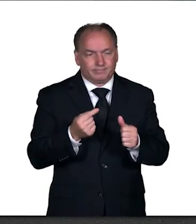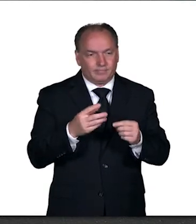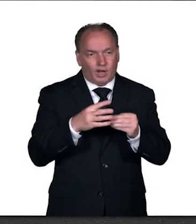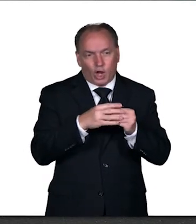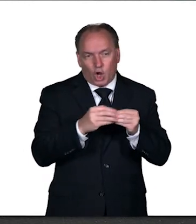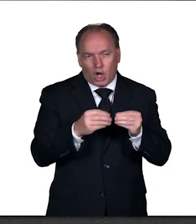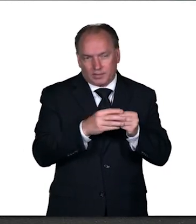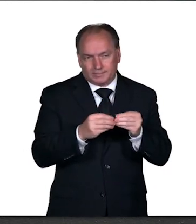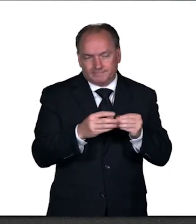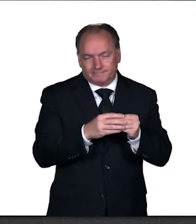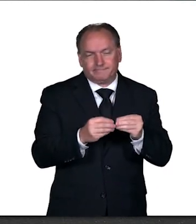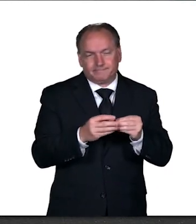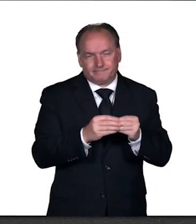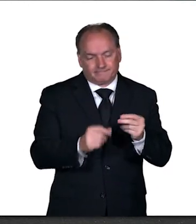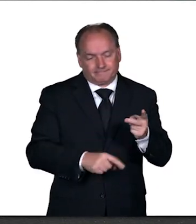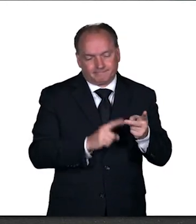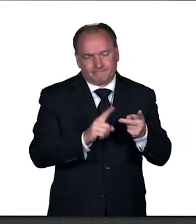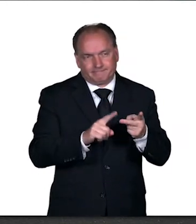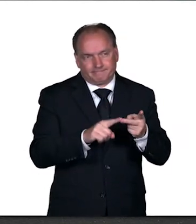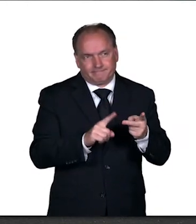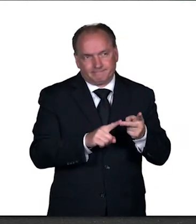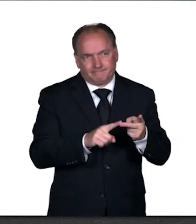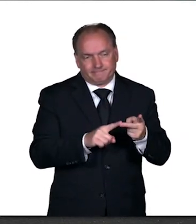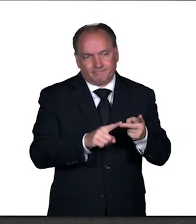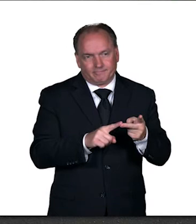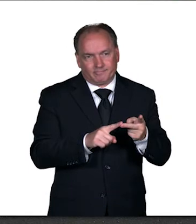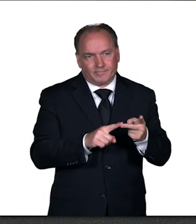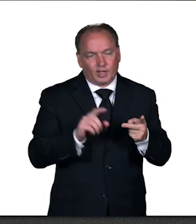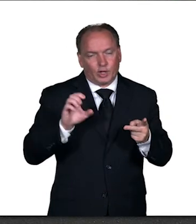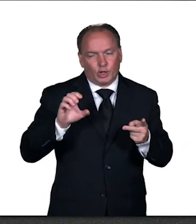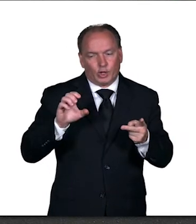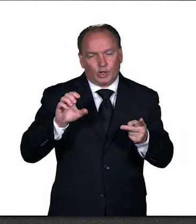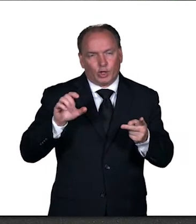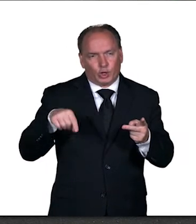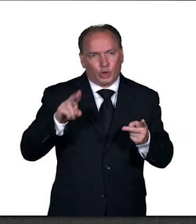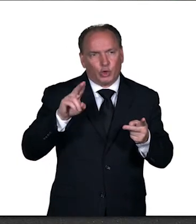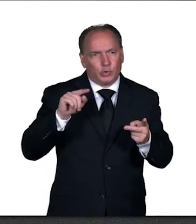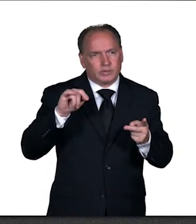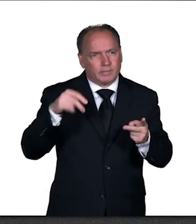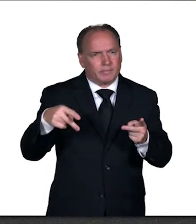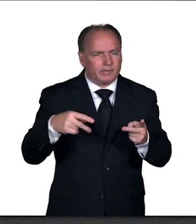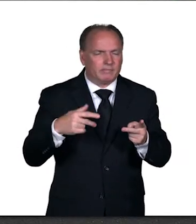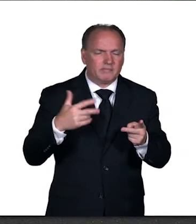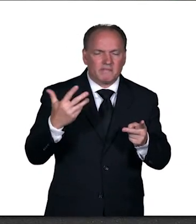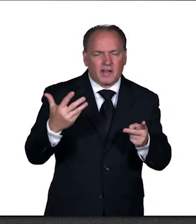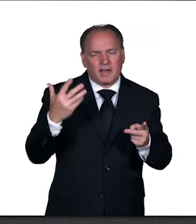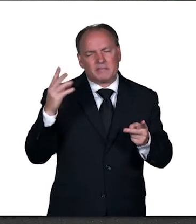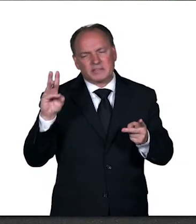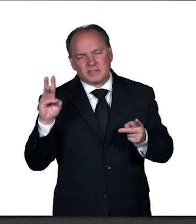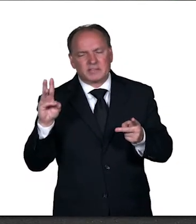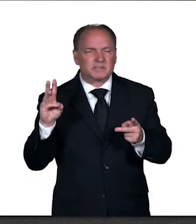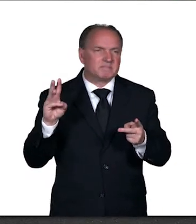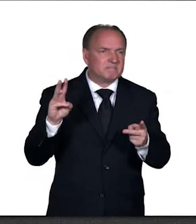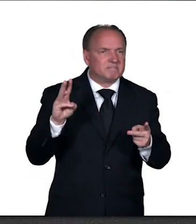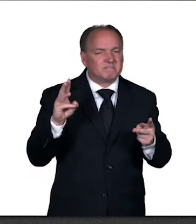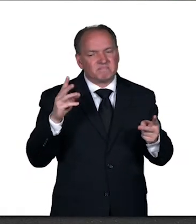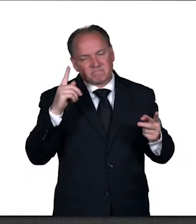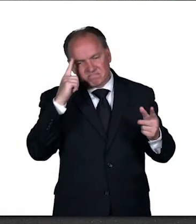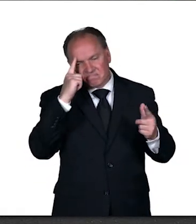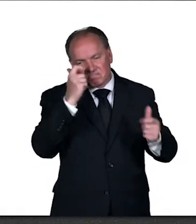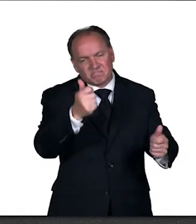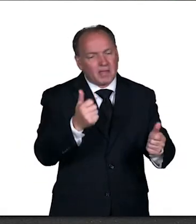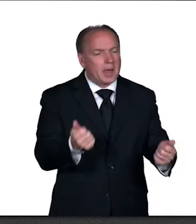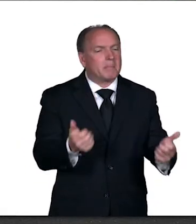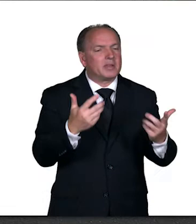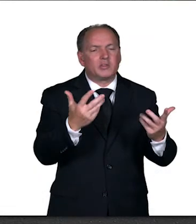ball. Then you need to grab some Q-tips. I have about 5 or 6, but just get as